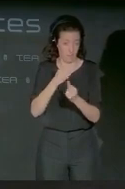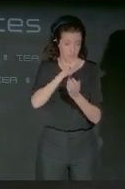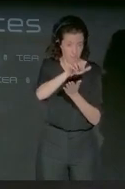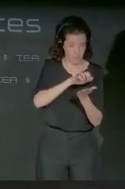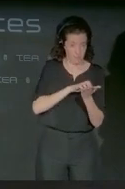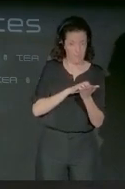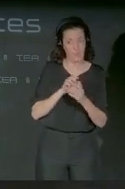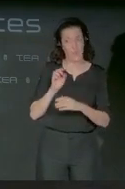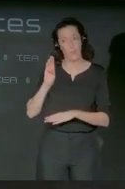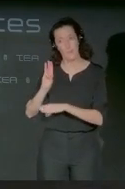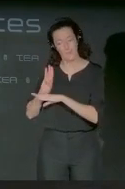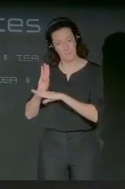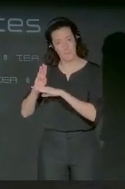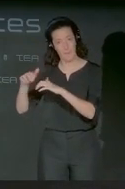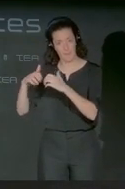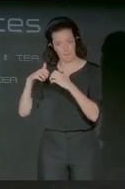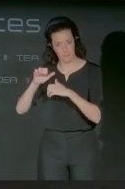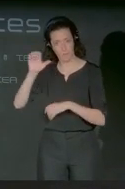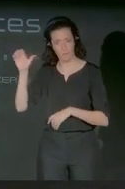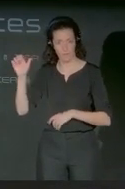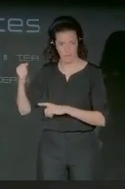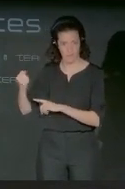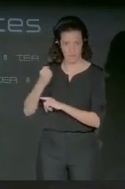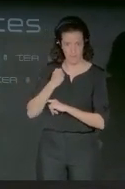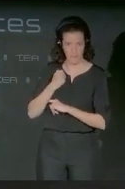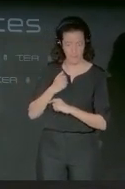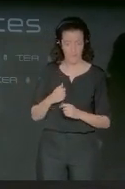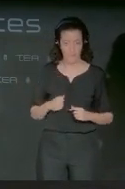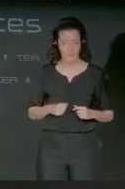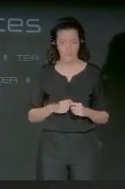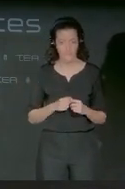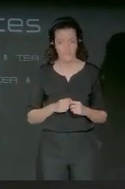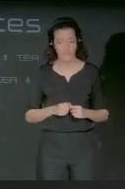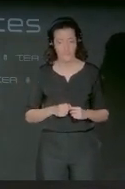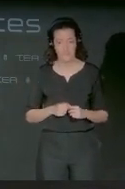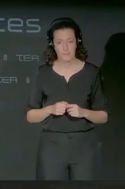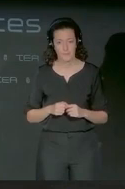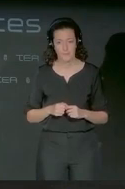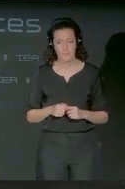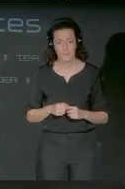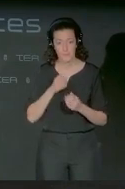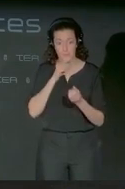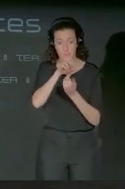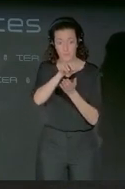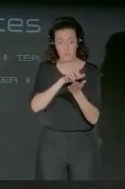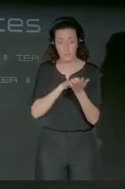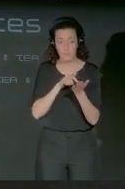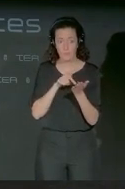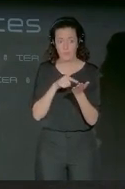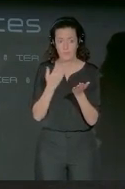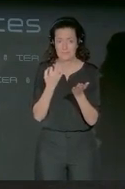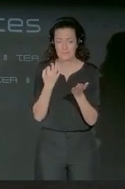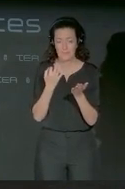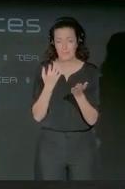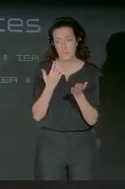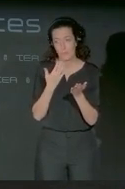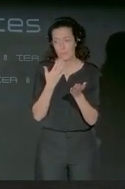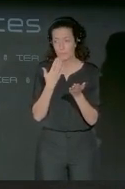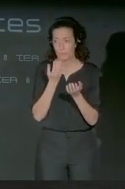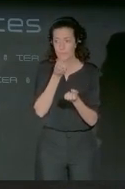to inform the discussion. I think it's too early to answer your question. Directly, what we are